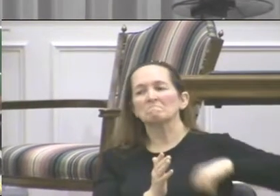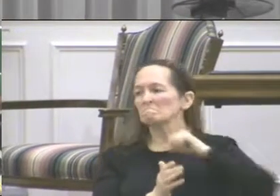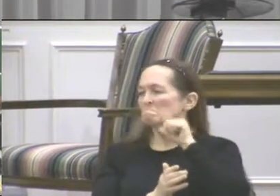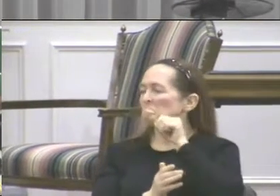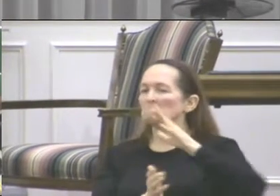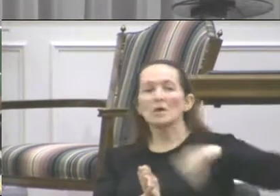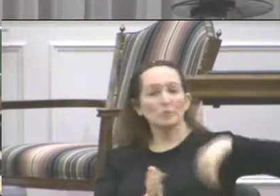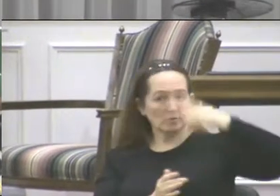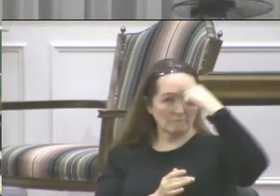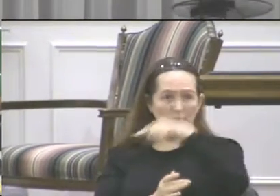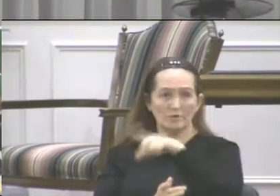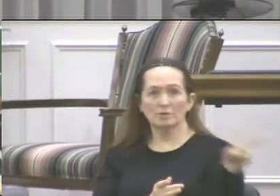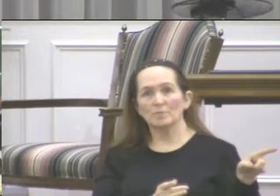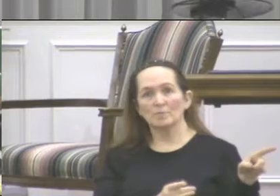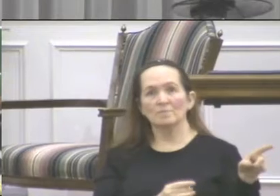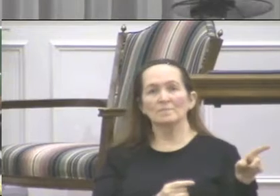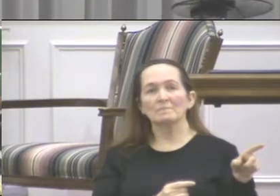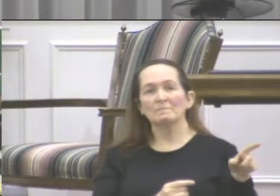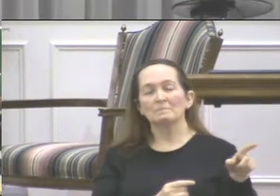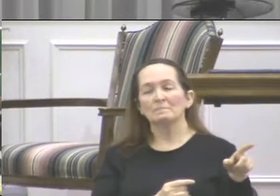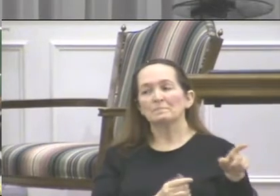It's not too late for you.